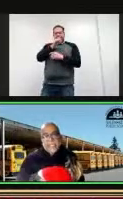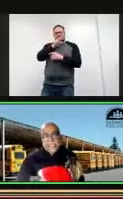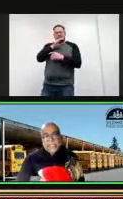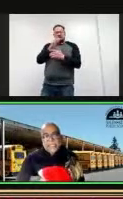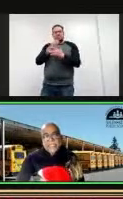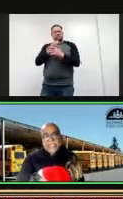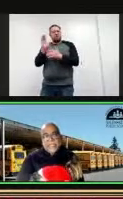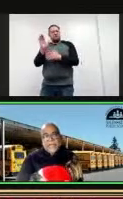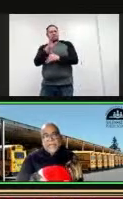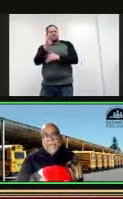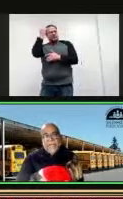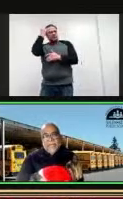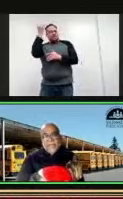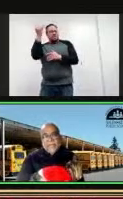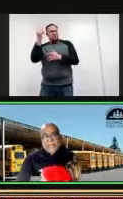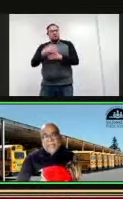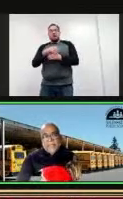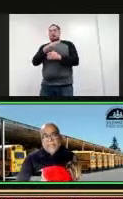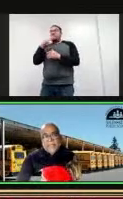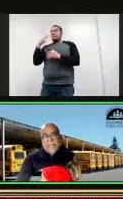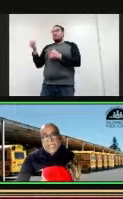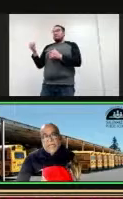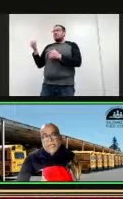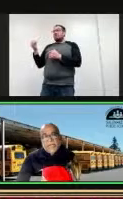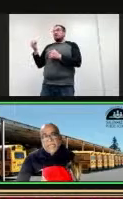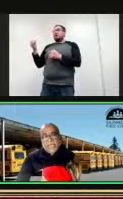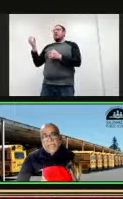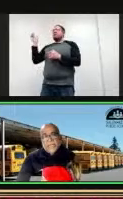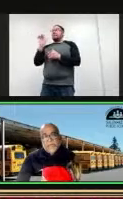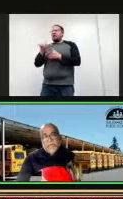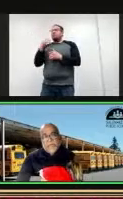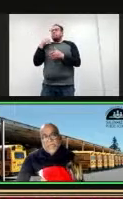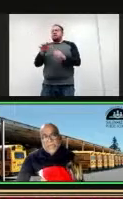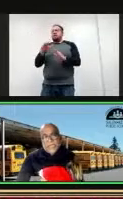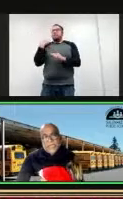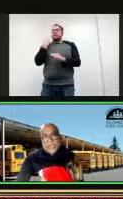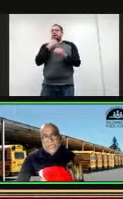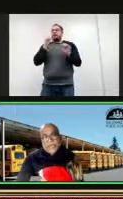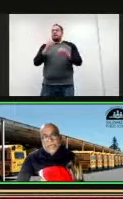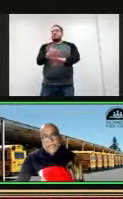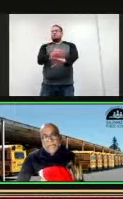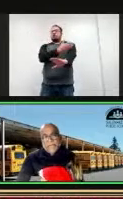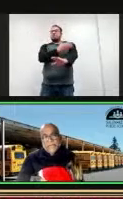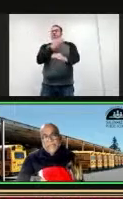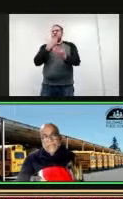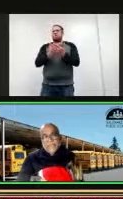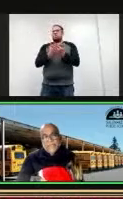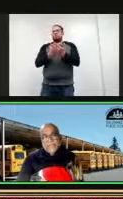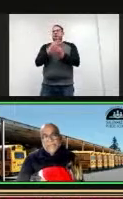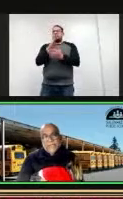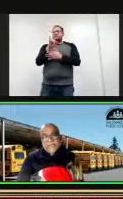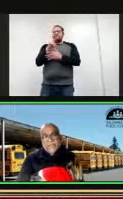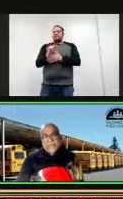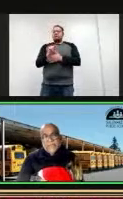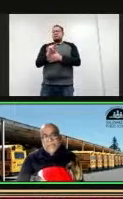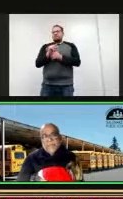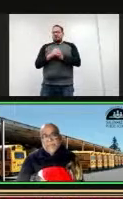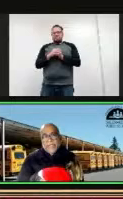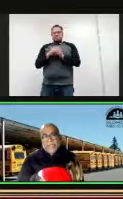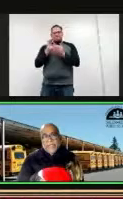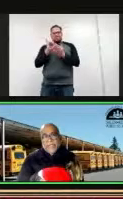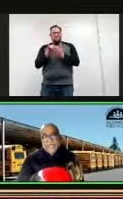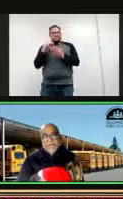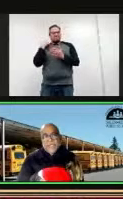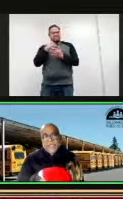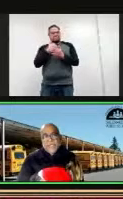their ideas. And that way we can improve their well-being. Because that way we bring the